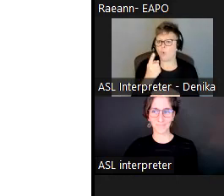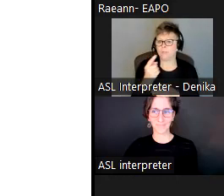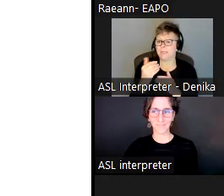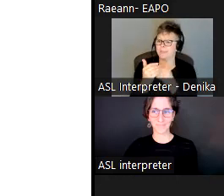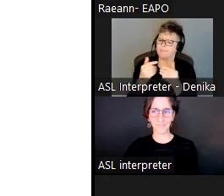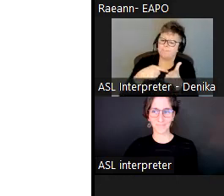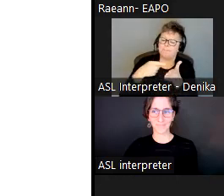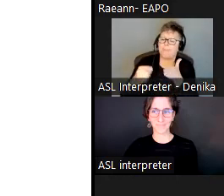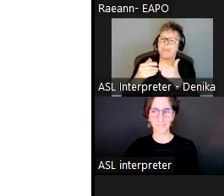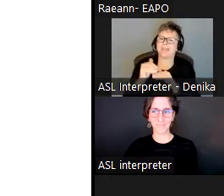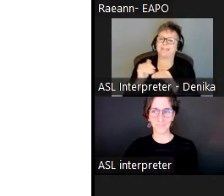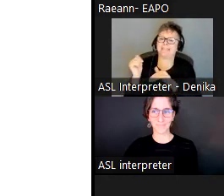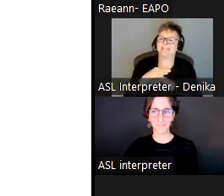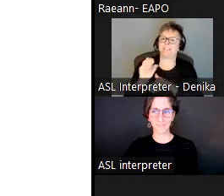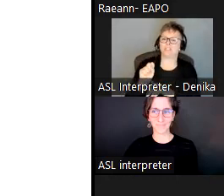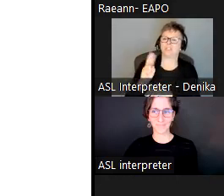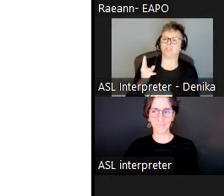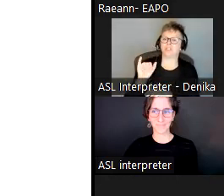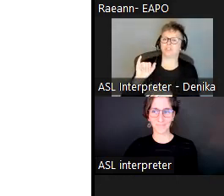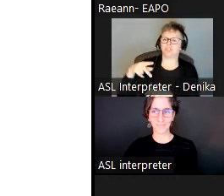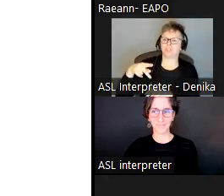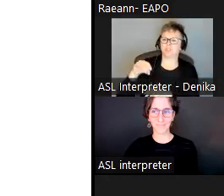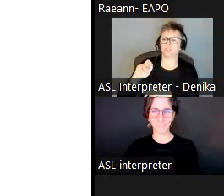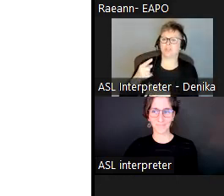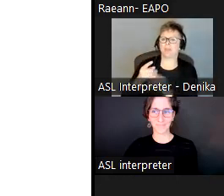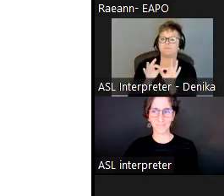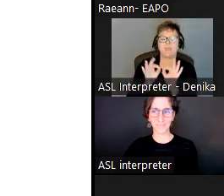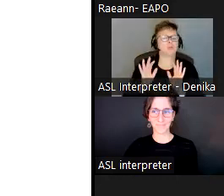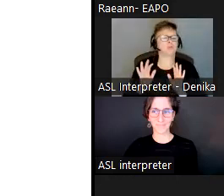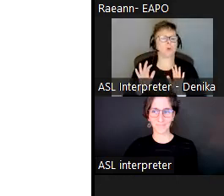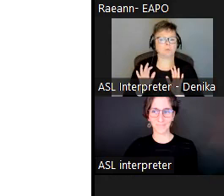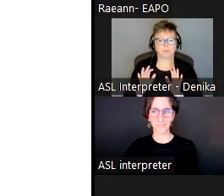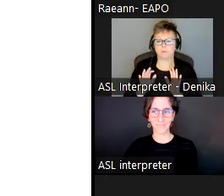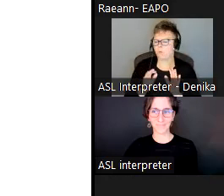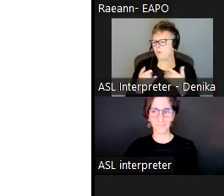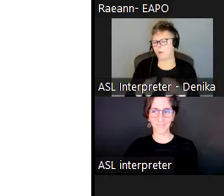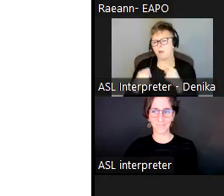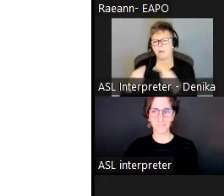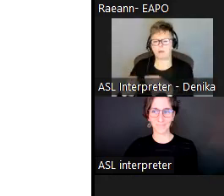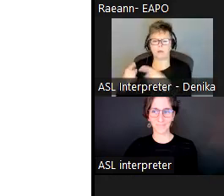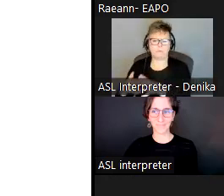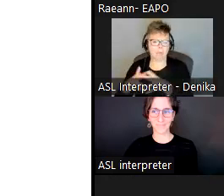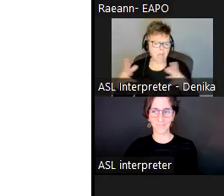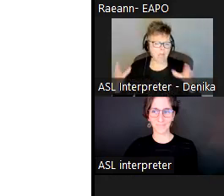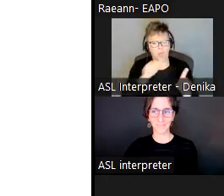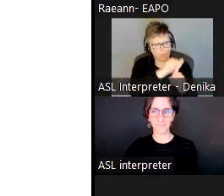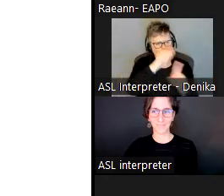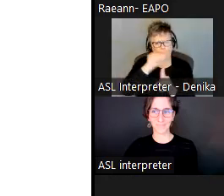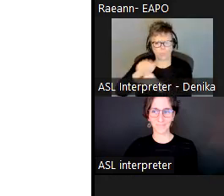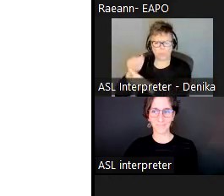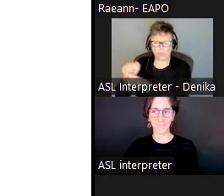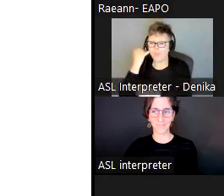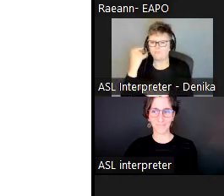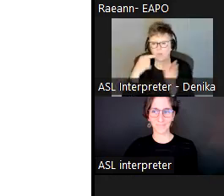this is one that people get caught with all the time. An example would be that you live in